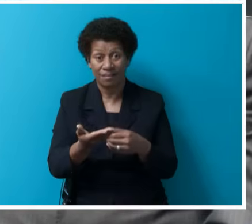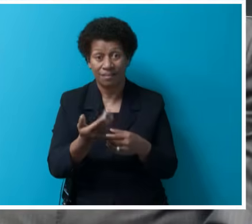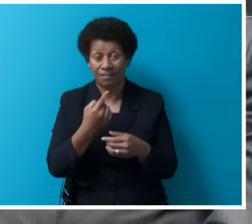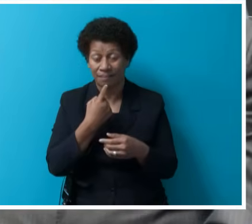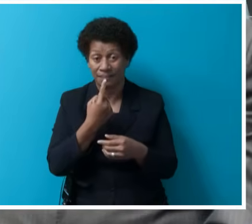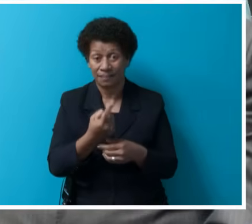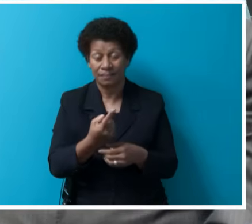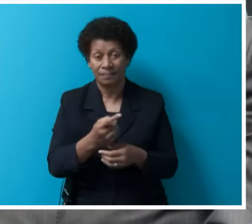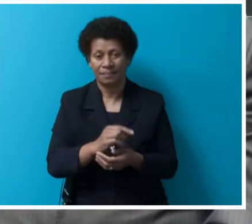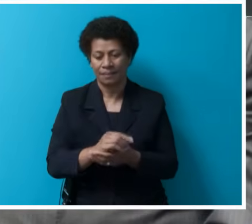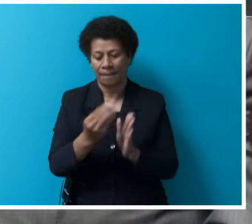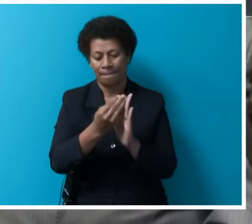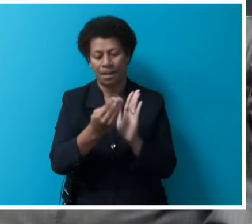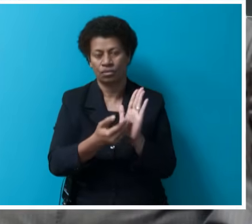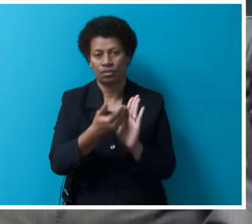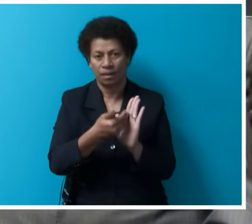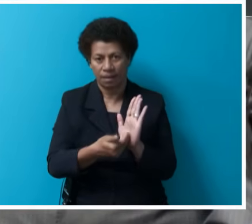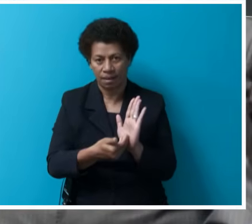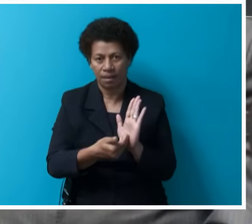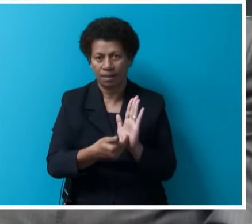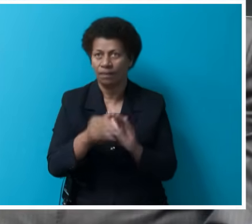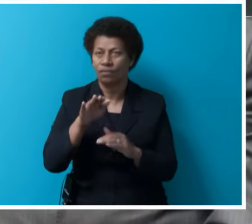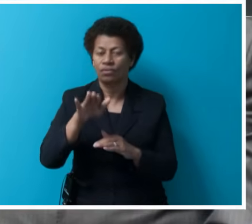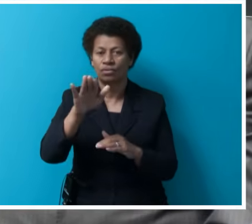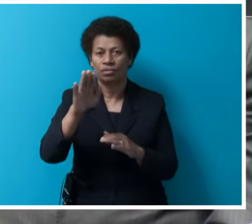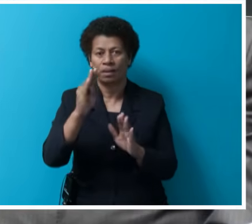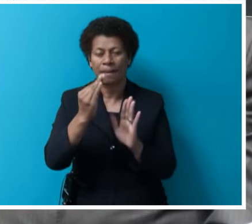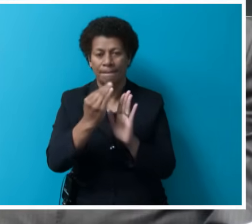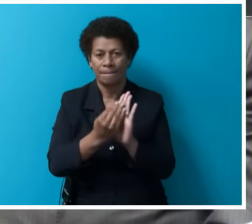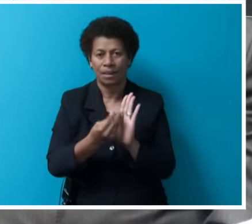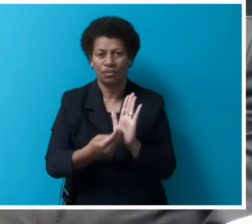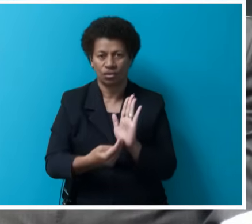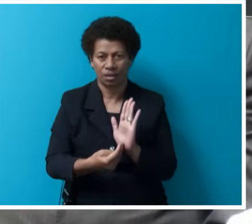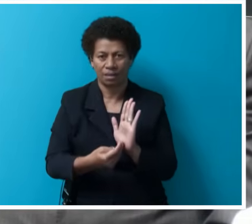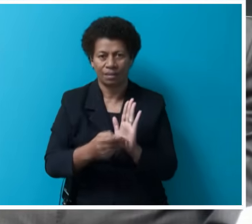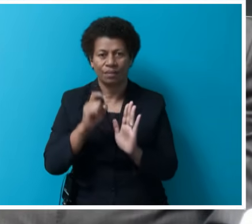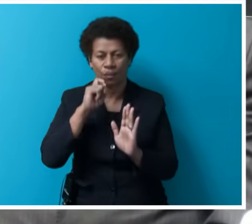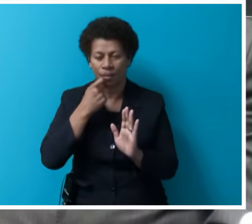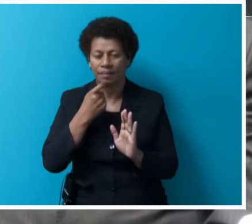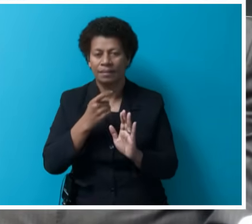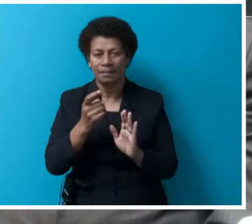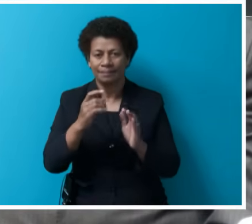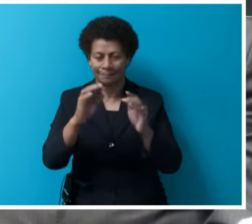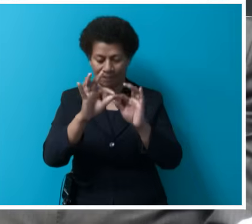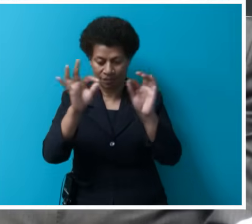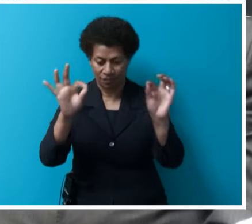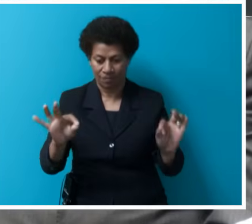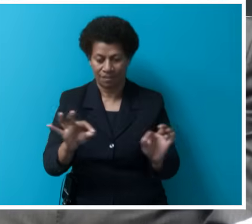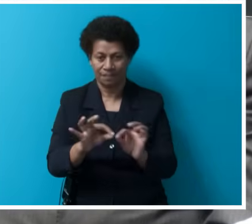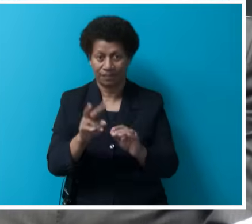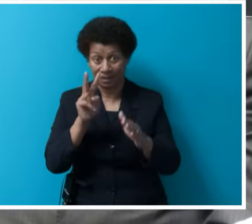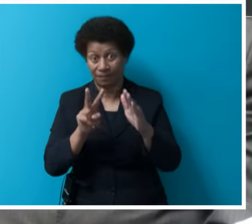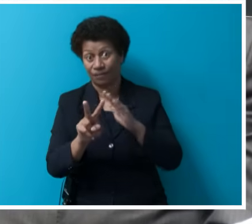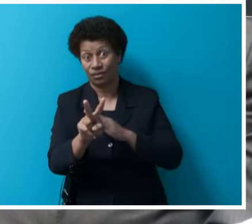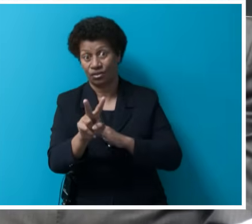framed. And that is the vision that the coalition government has. And I want to take this opportunity to